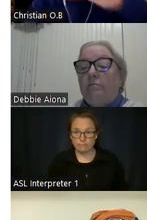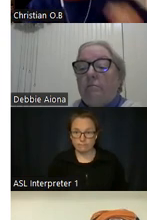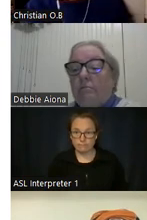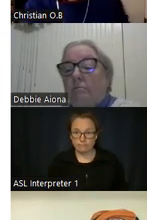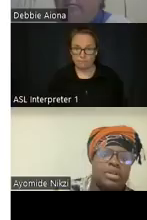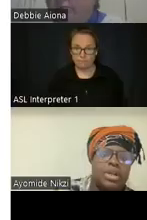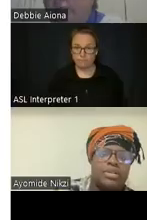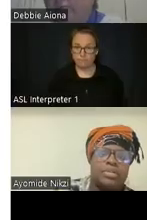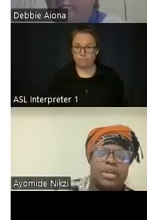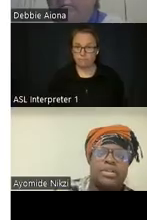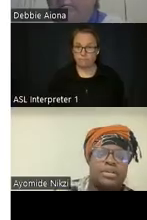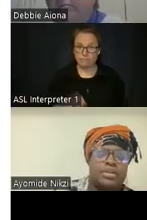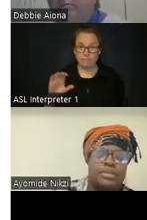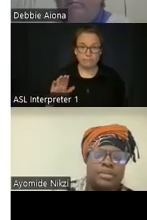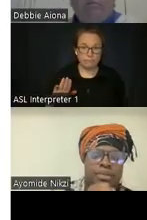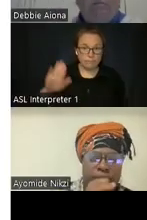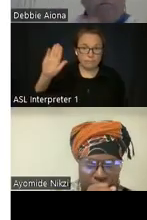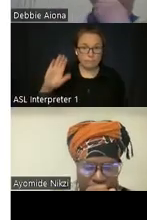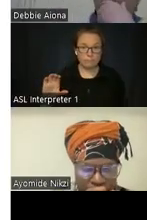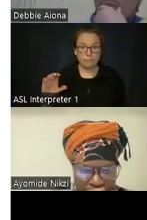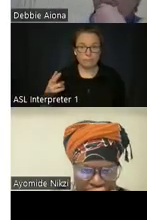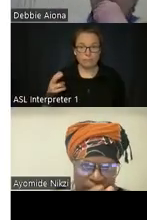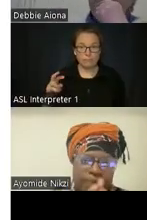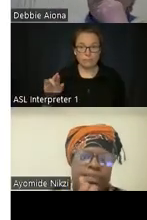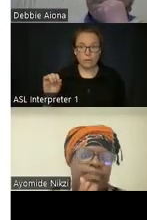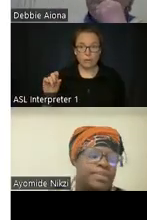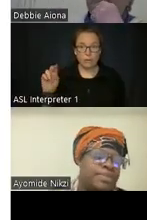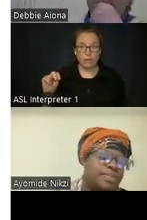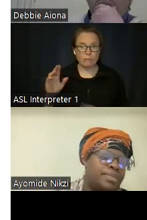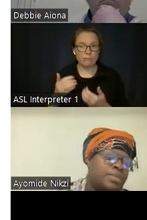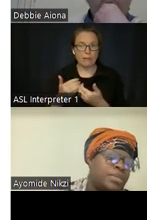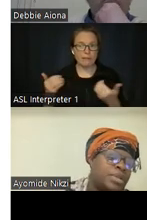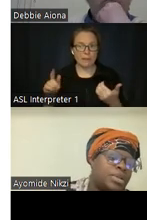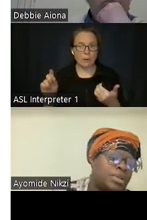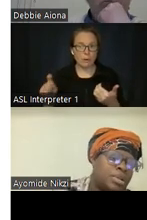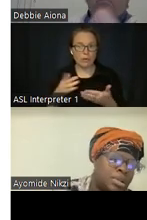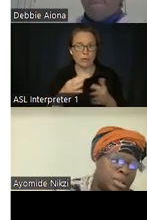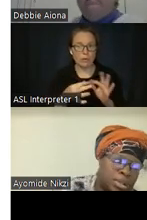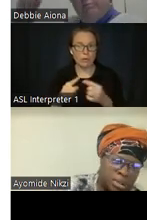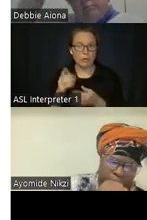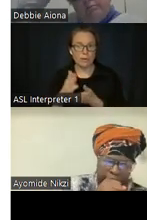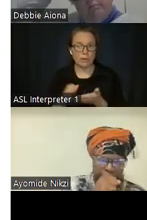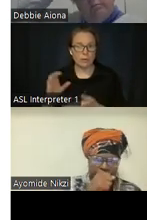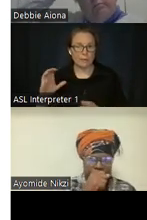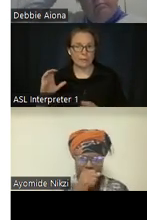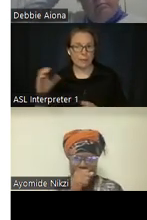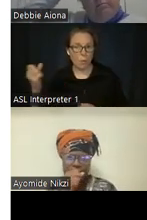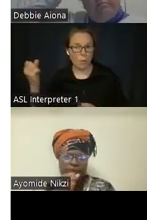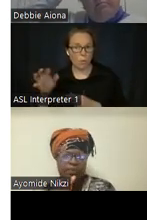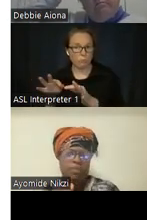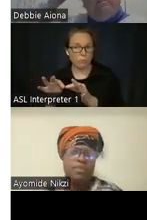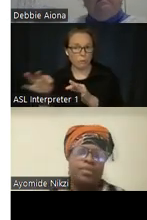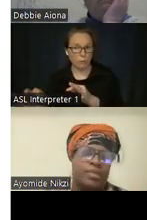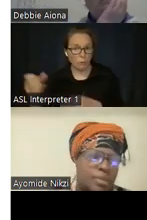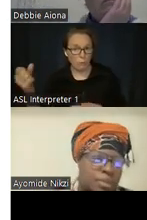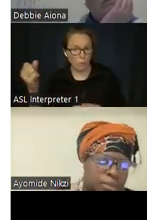Commissioner Christian, your hand is up again. Yeah, sorry, I have a separate question about section C. So not right now, just